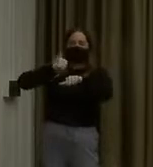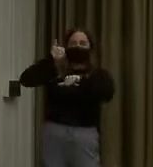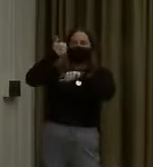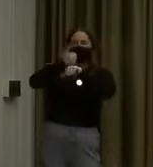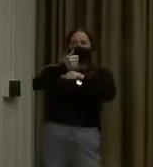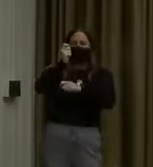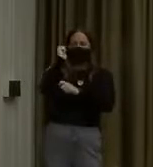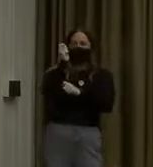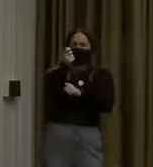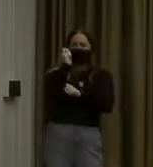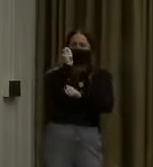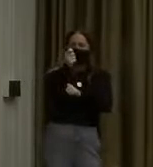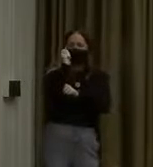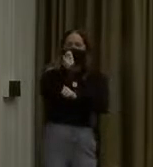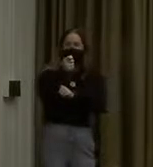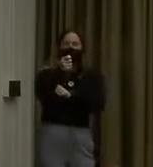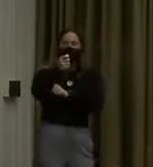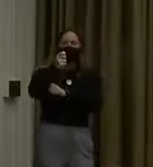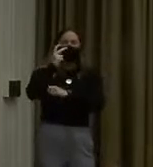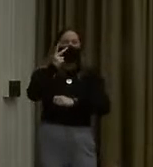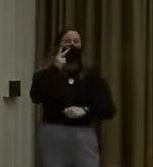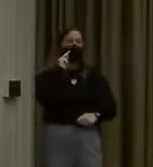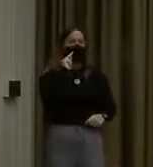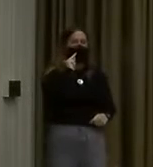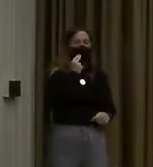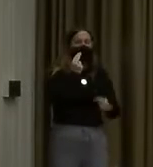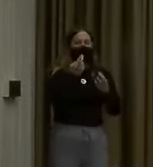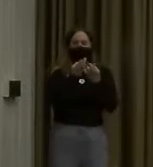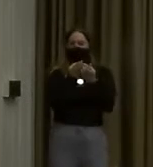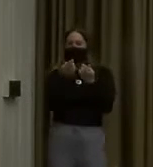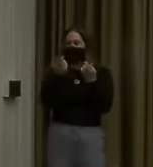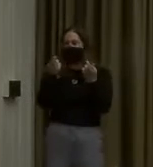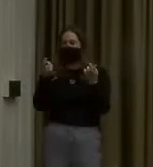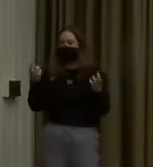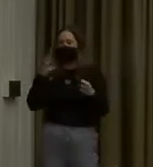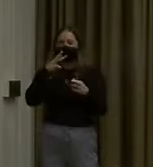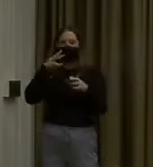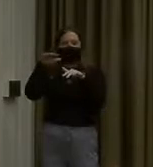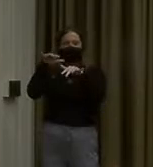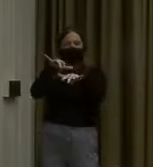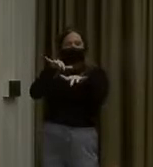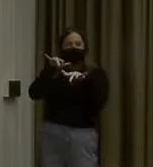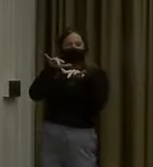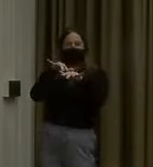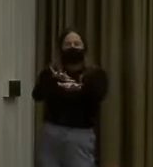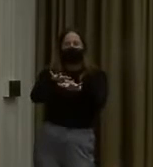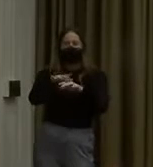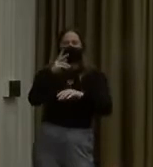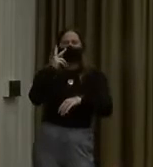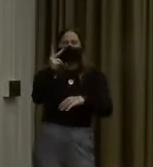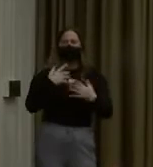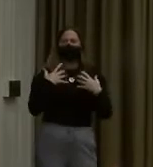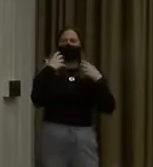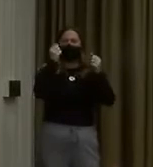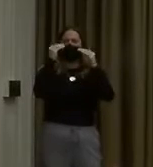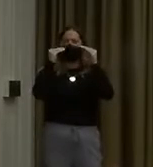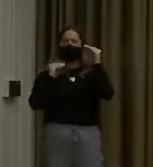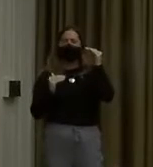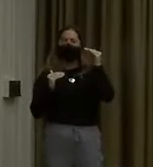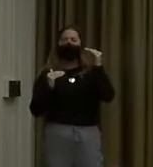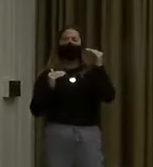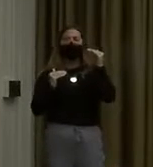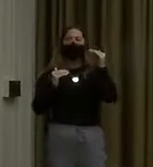fishing. We're finding nourishment in the resources that the river provides. The health inequities that we face